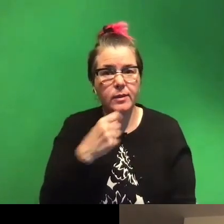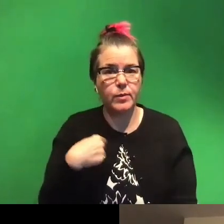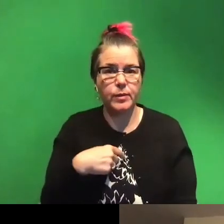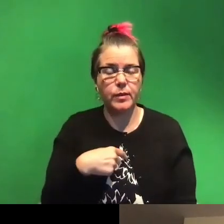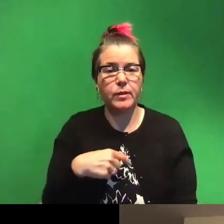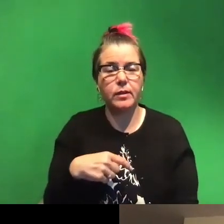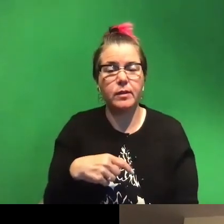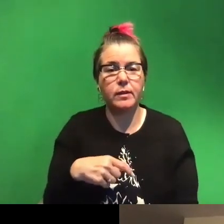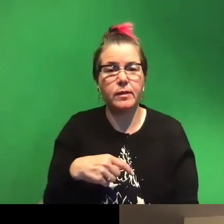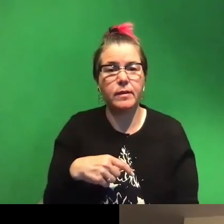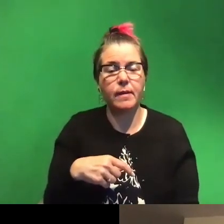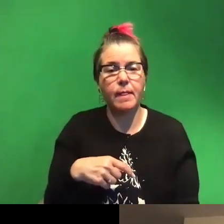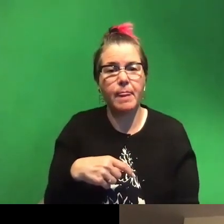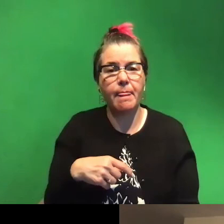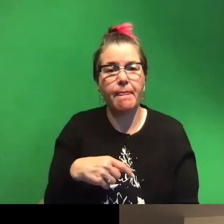with gold.